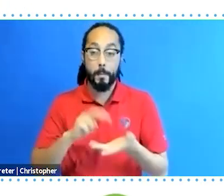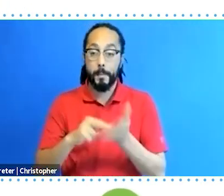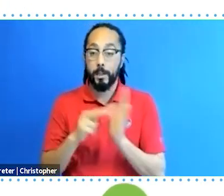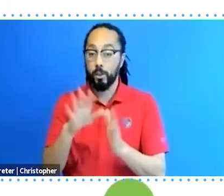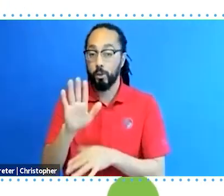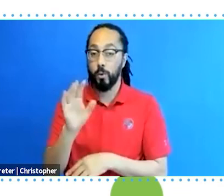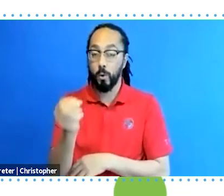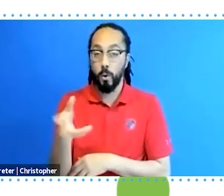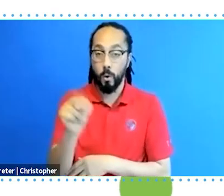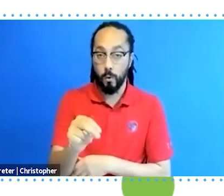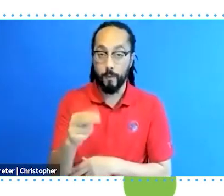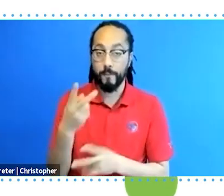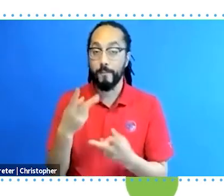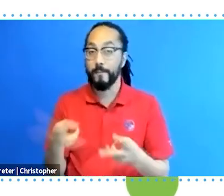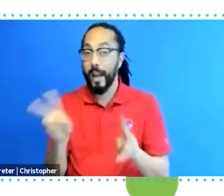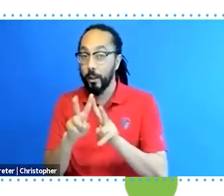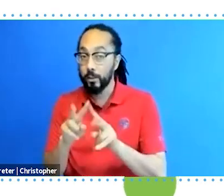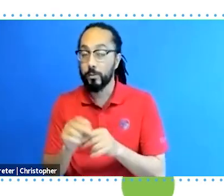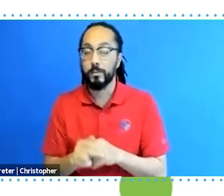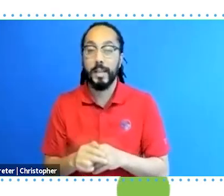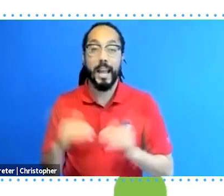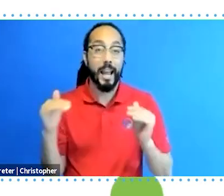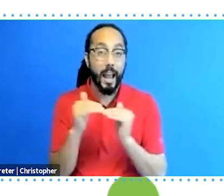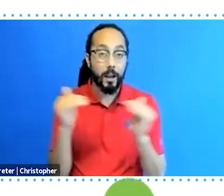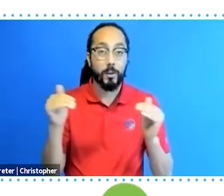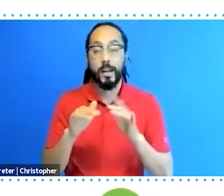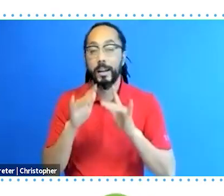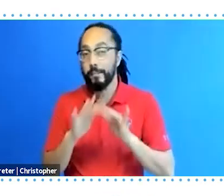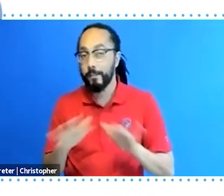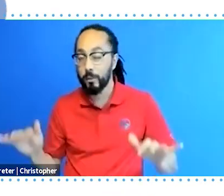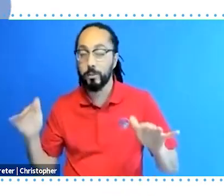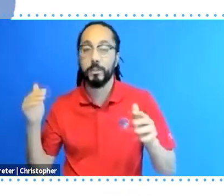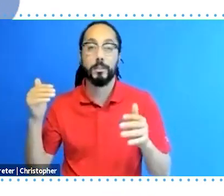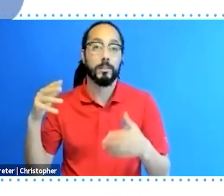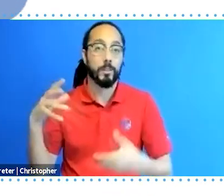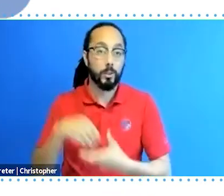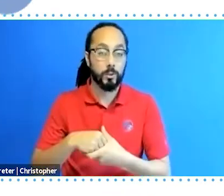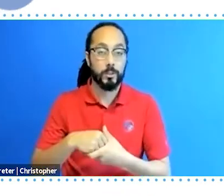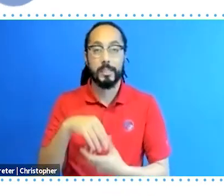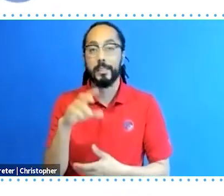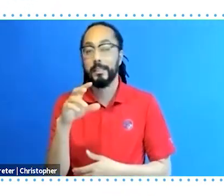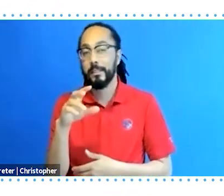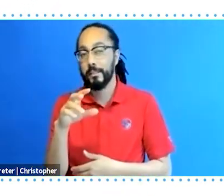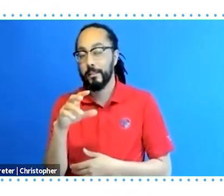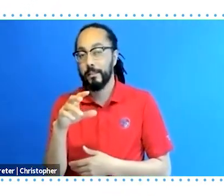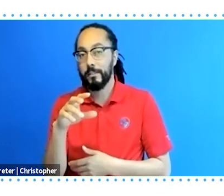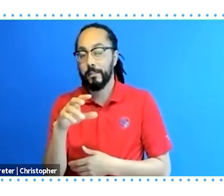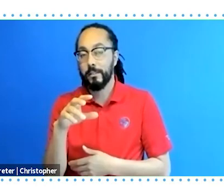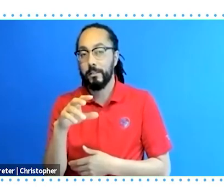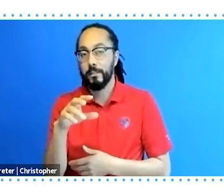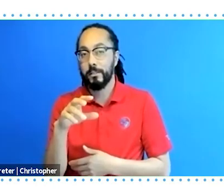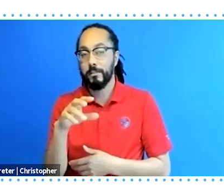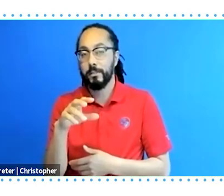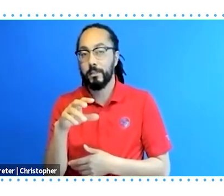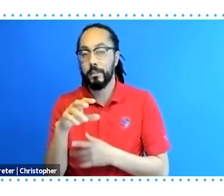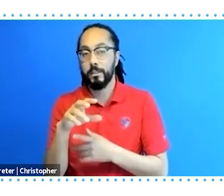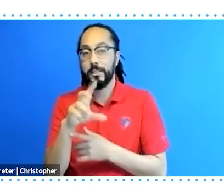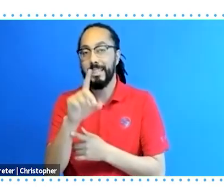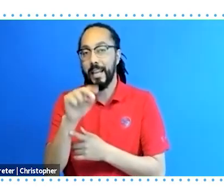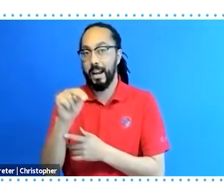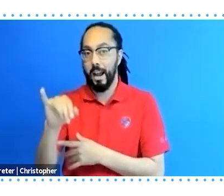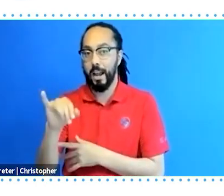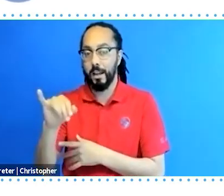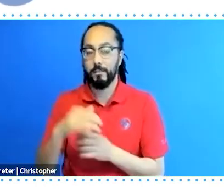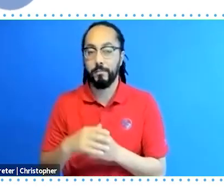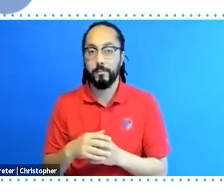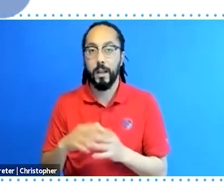could be equity, diversity, inclusion, anti-racism, anti-oppression, can be respectful workplaces, countering with